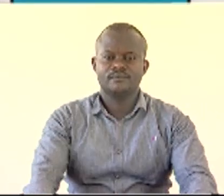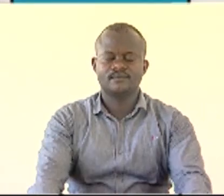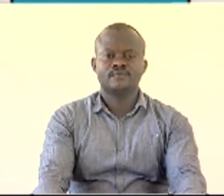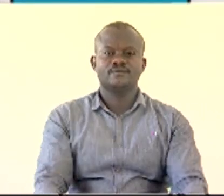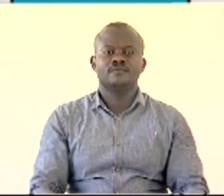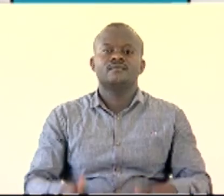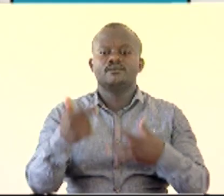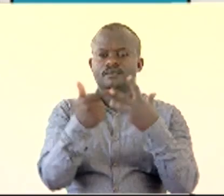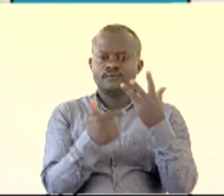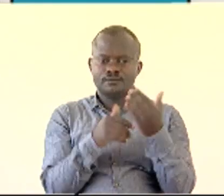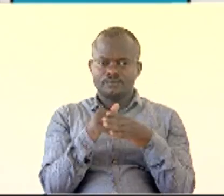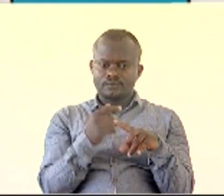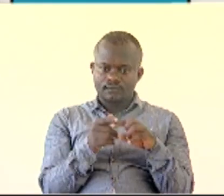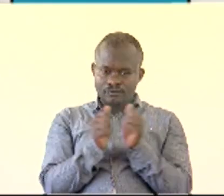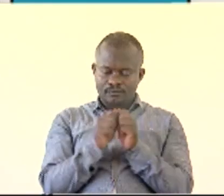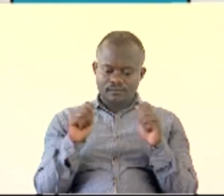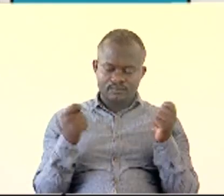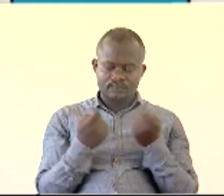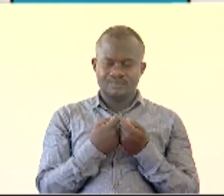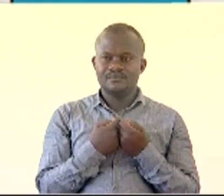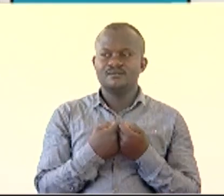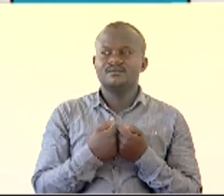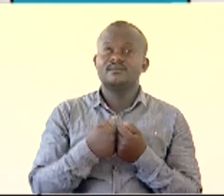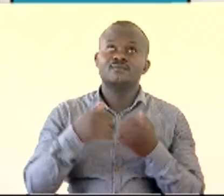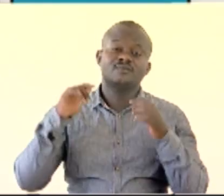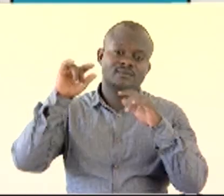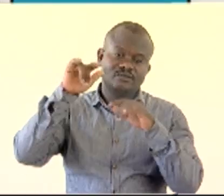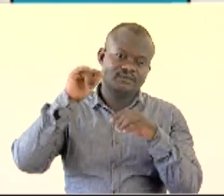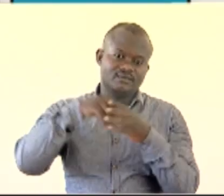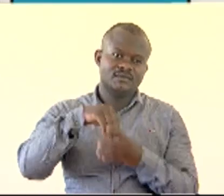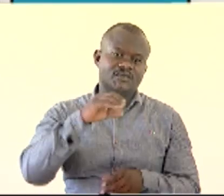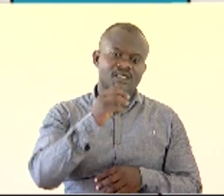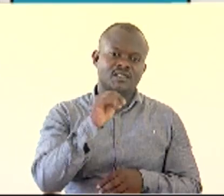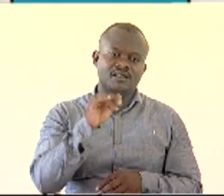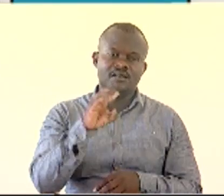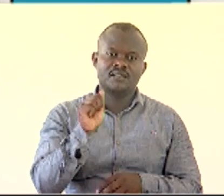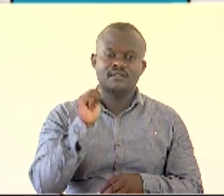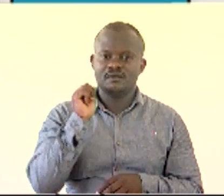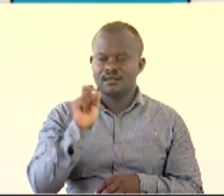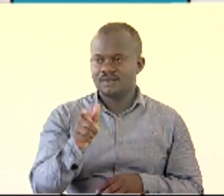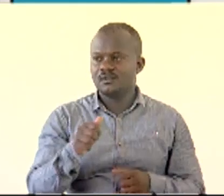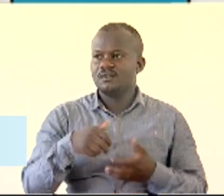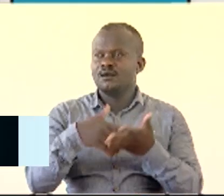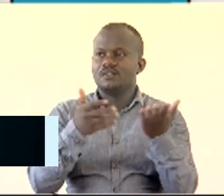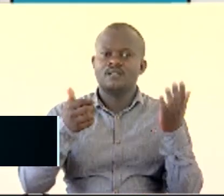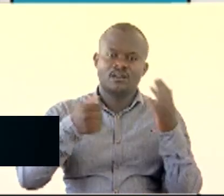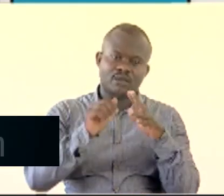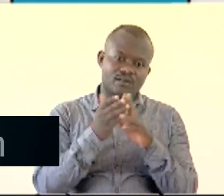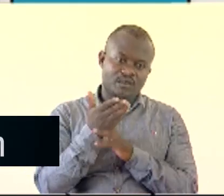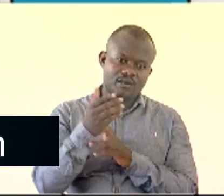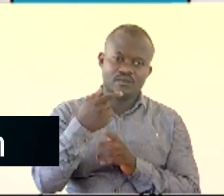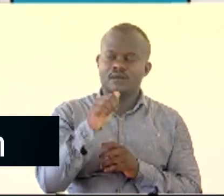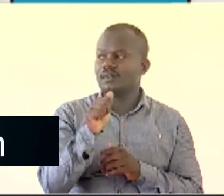are different types of pollution. Air pollution. Chemicals are released into air through harmful